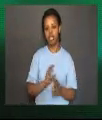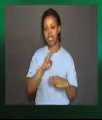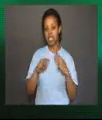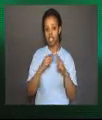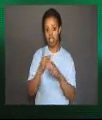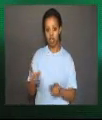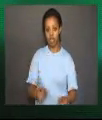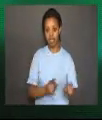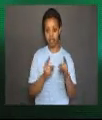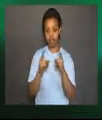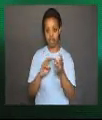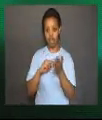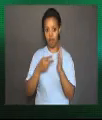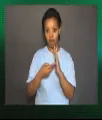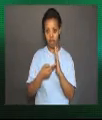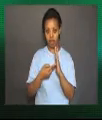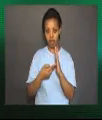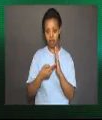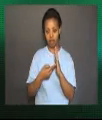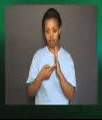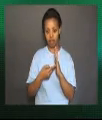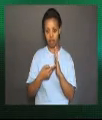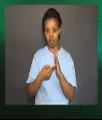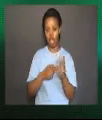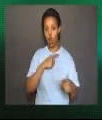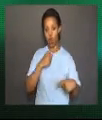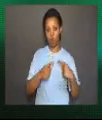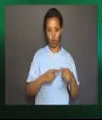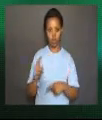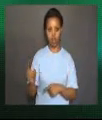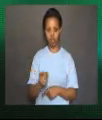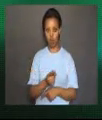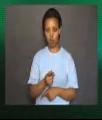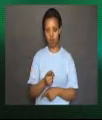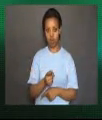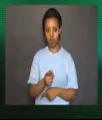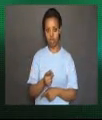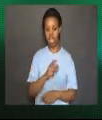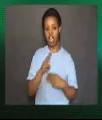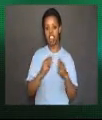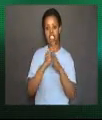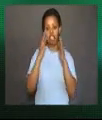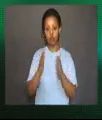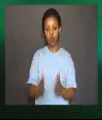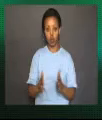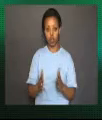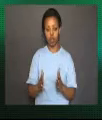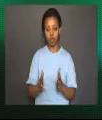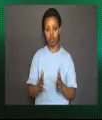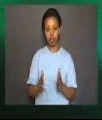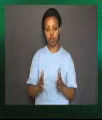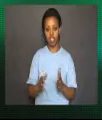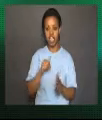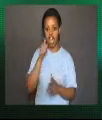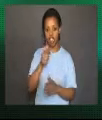Scientific method is defined as the process by which scientists